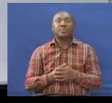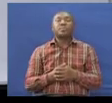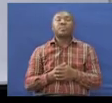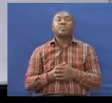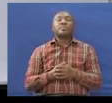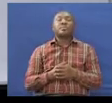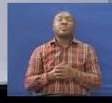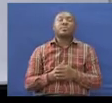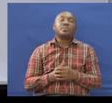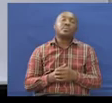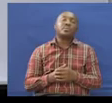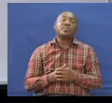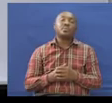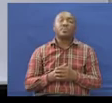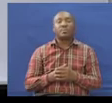Example 2.